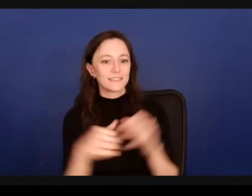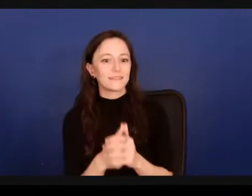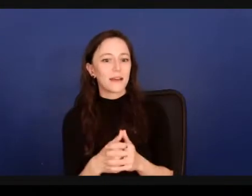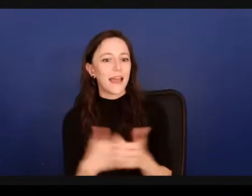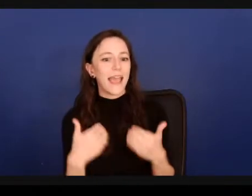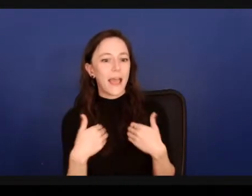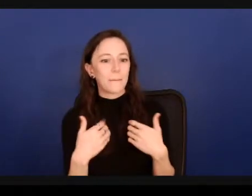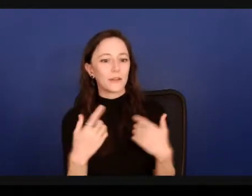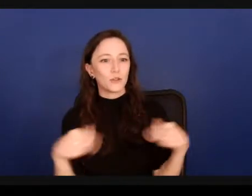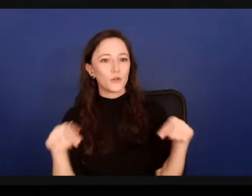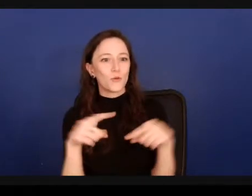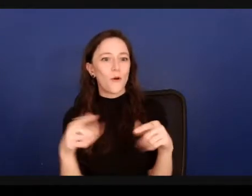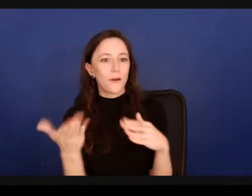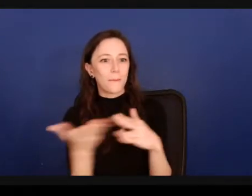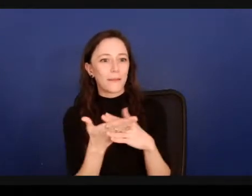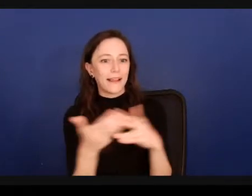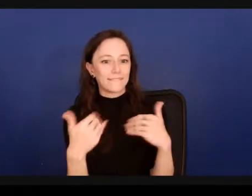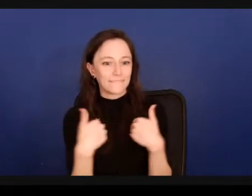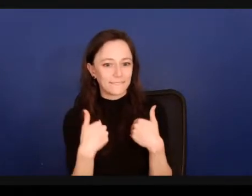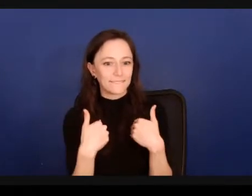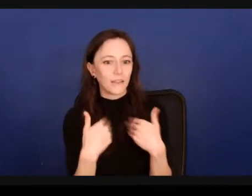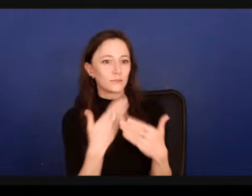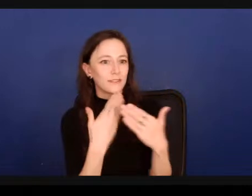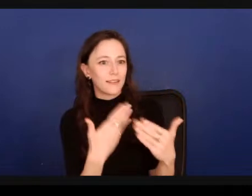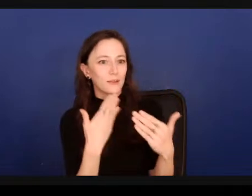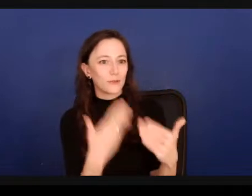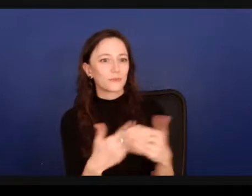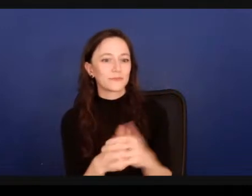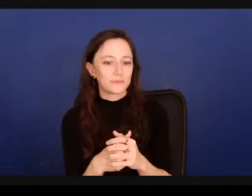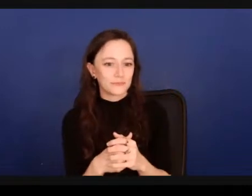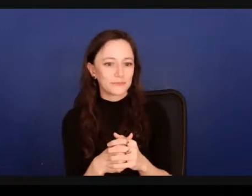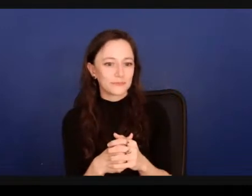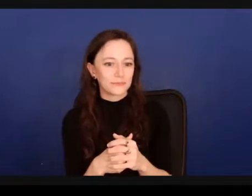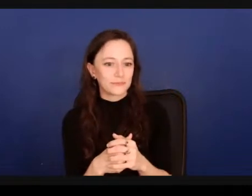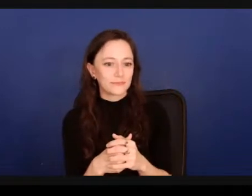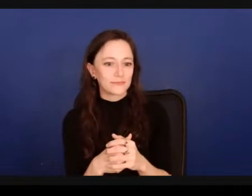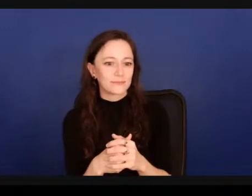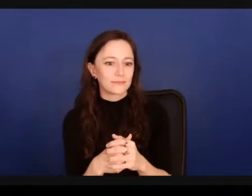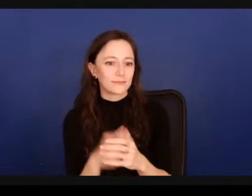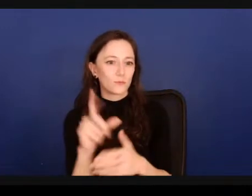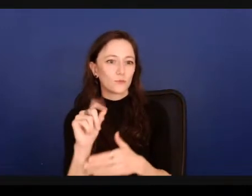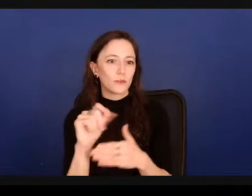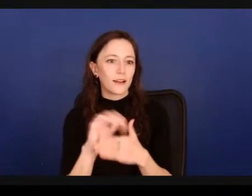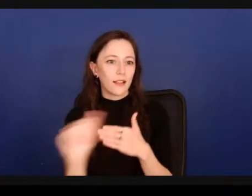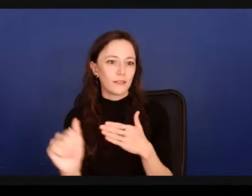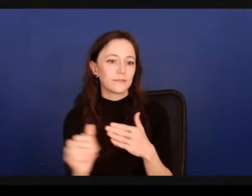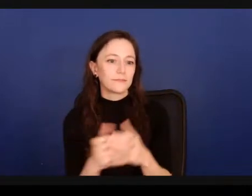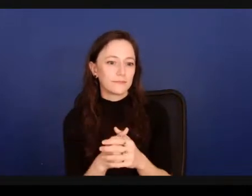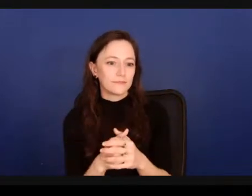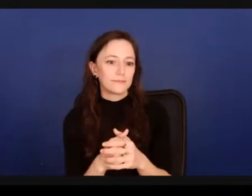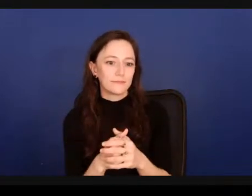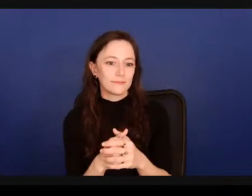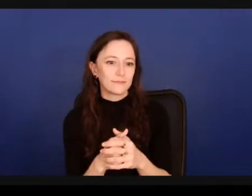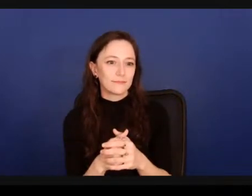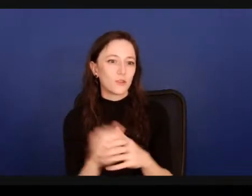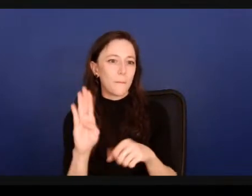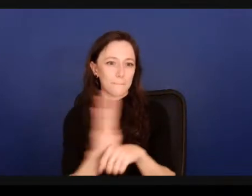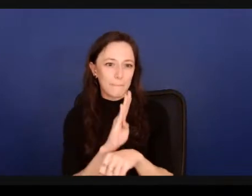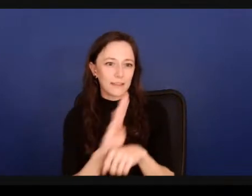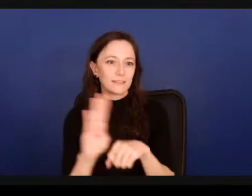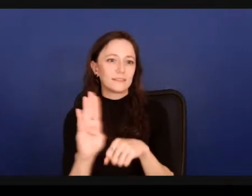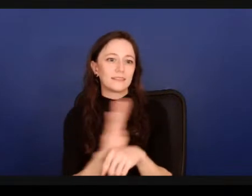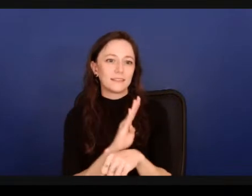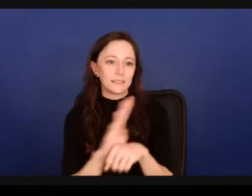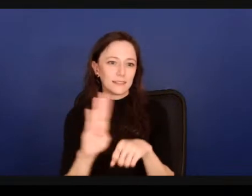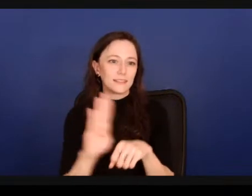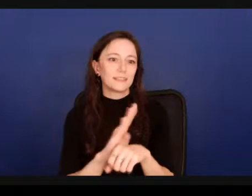blow. Yep. Much appreciated. Little reprieve from busy schedule and going into another busy schedule.